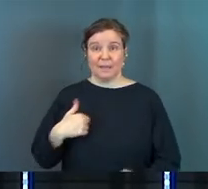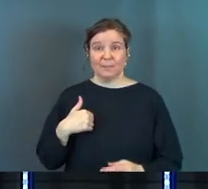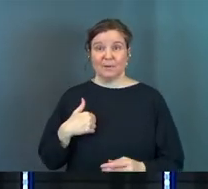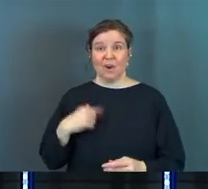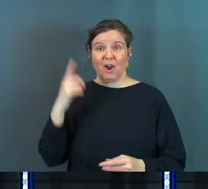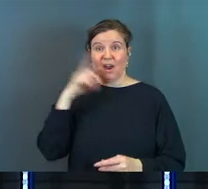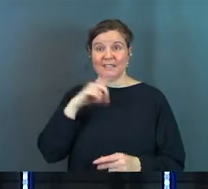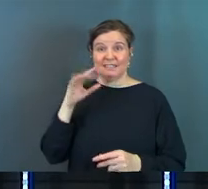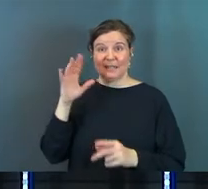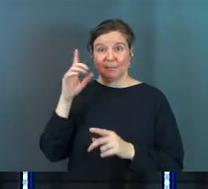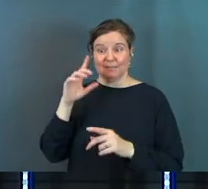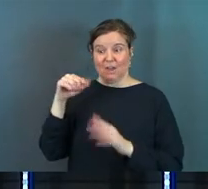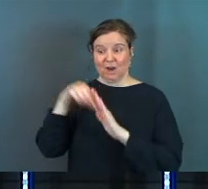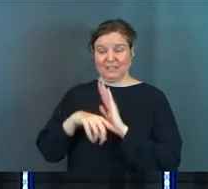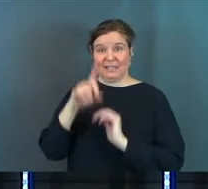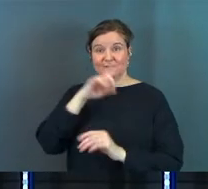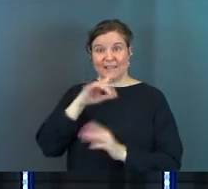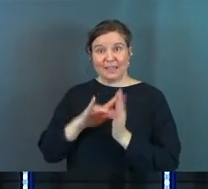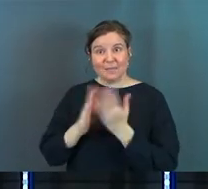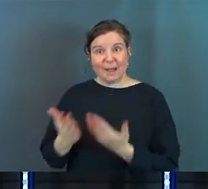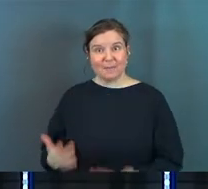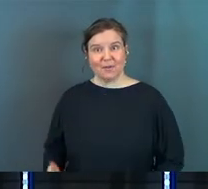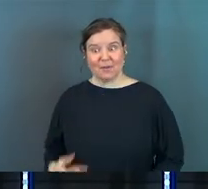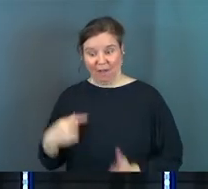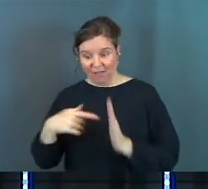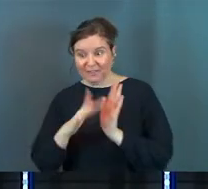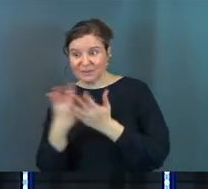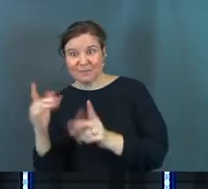are deep faking the Bible, for heaven's sake.